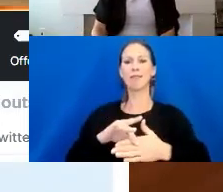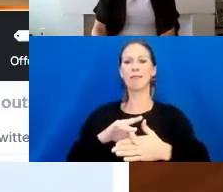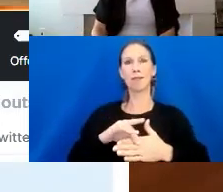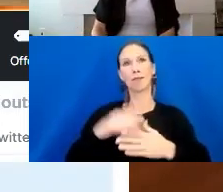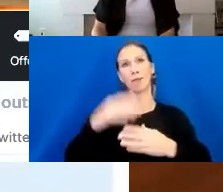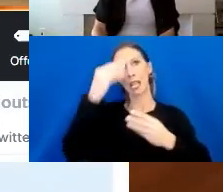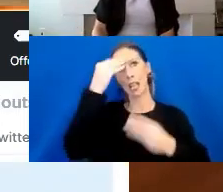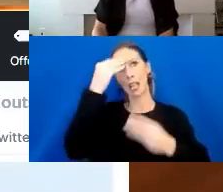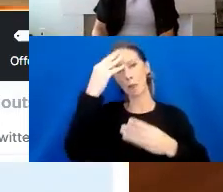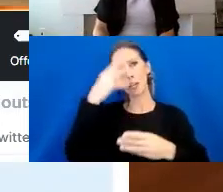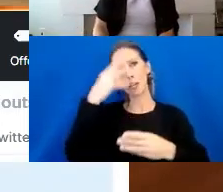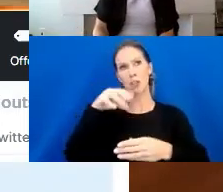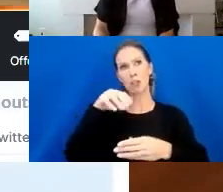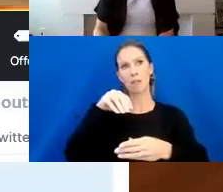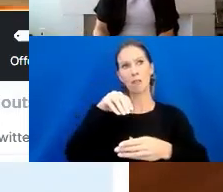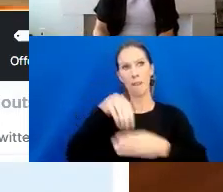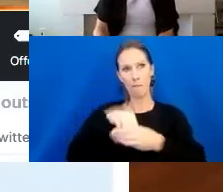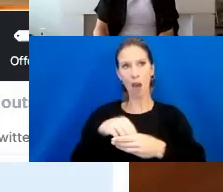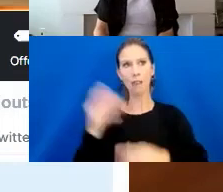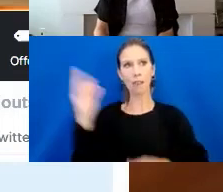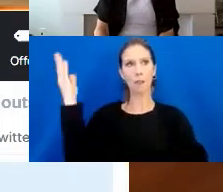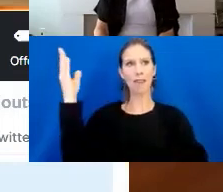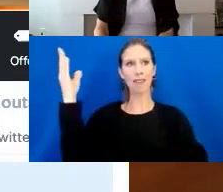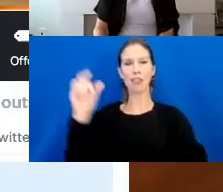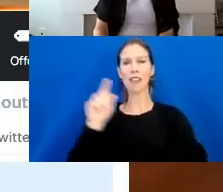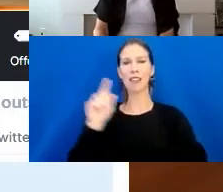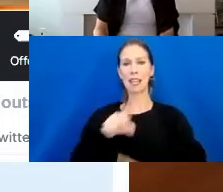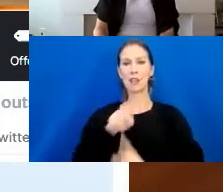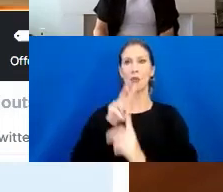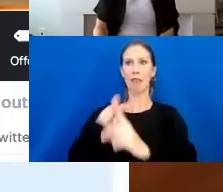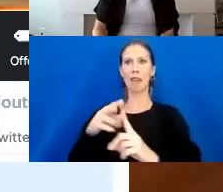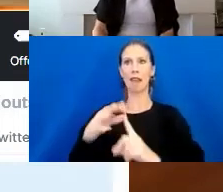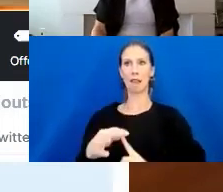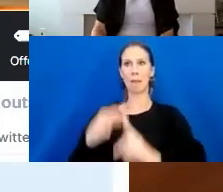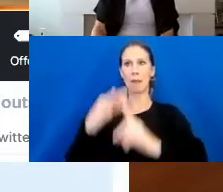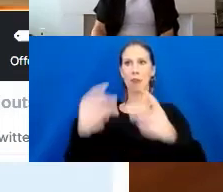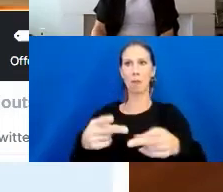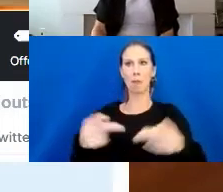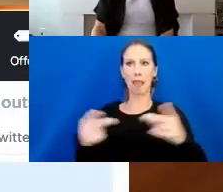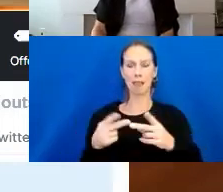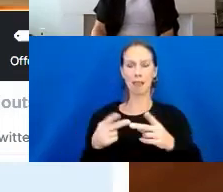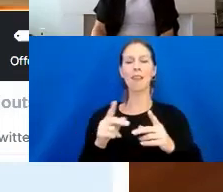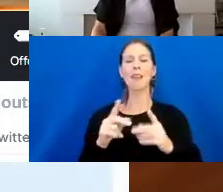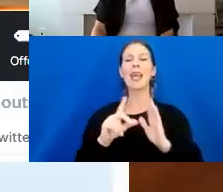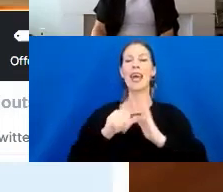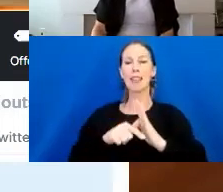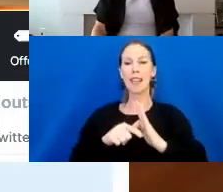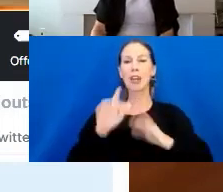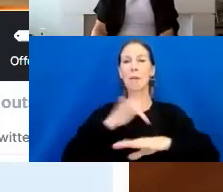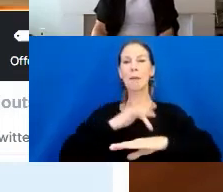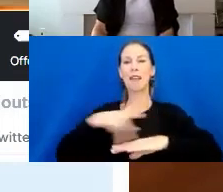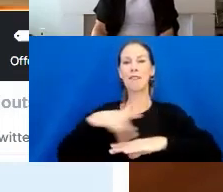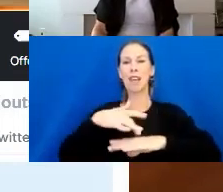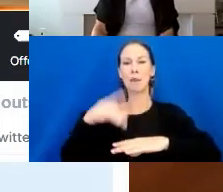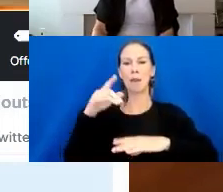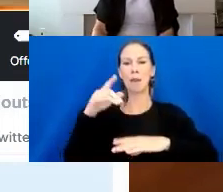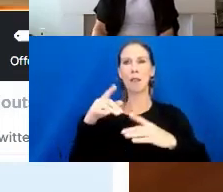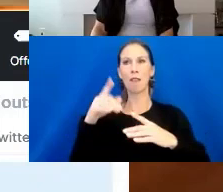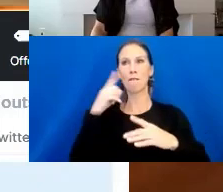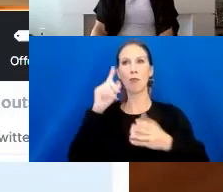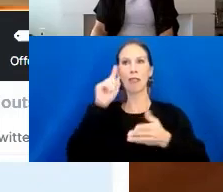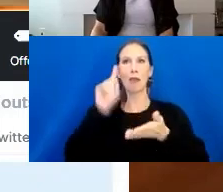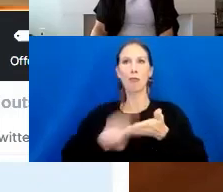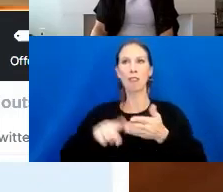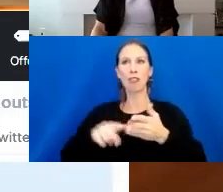that's not a content presentation that should have a unique site and be available later as research content. They're not